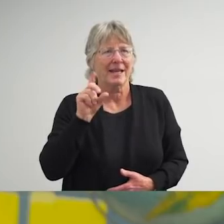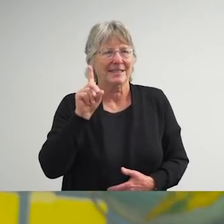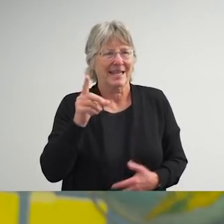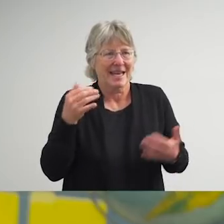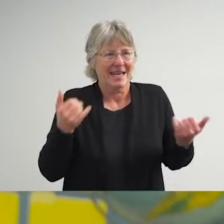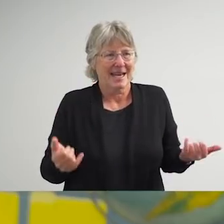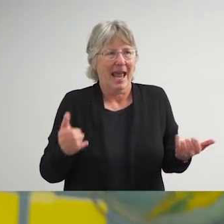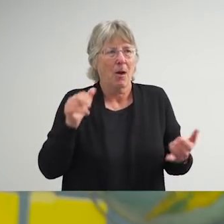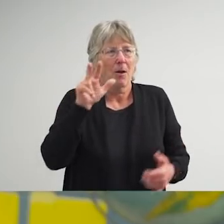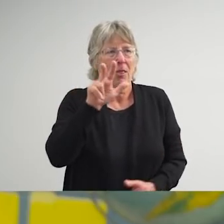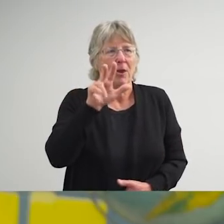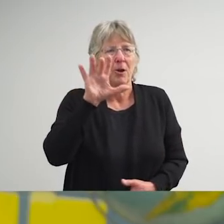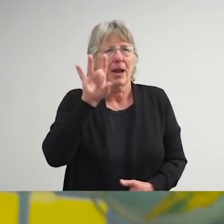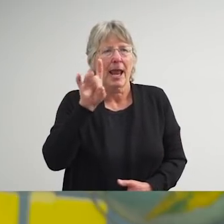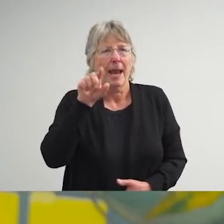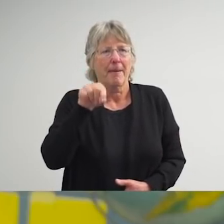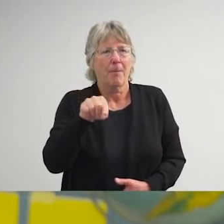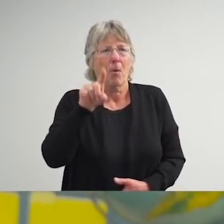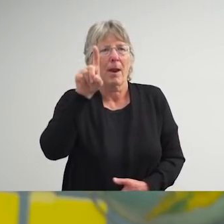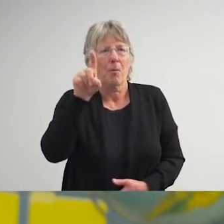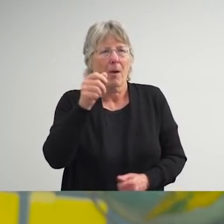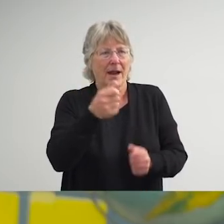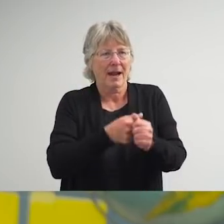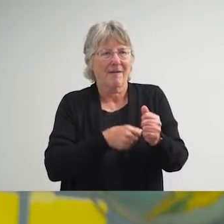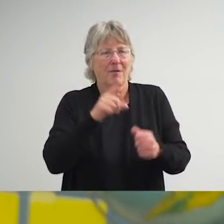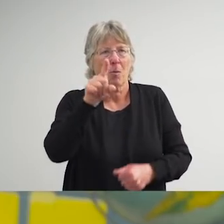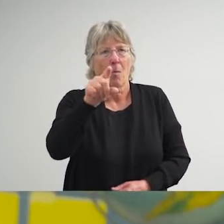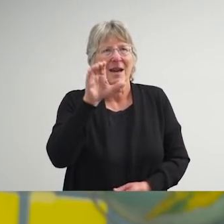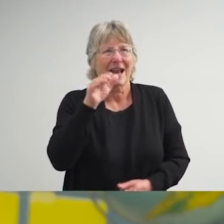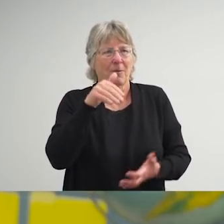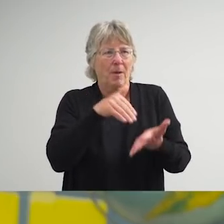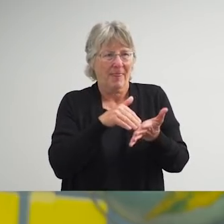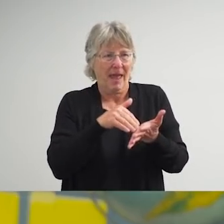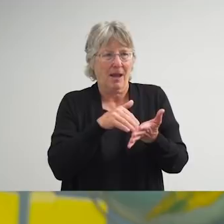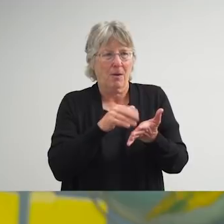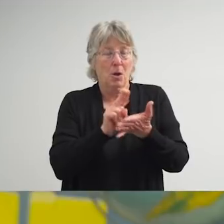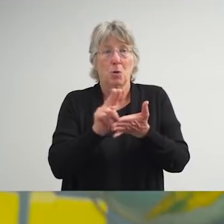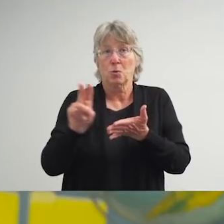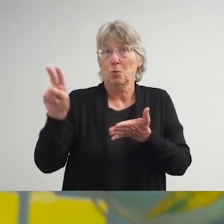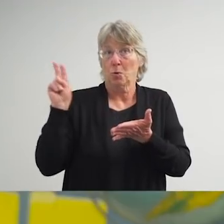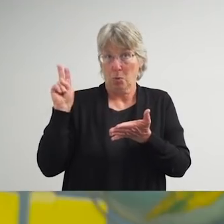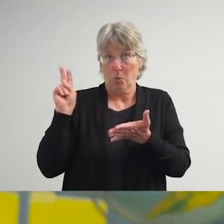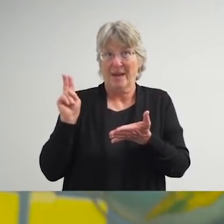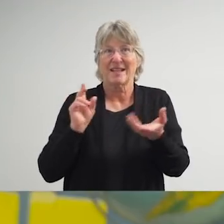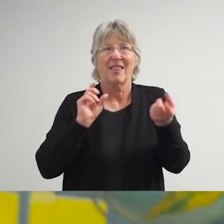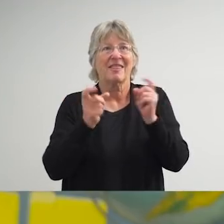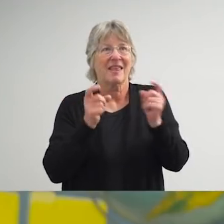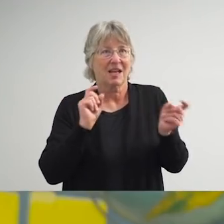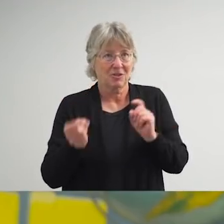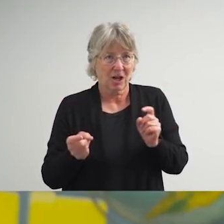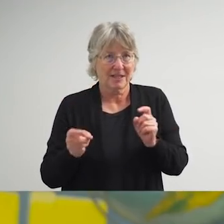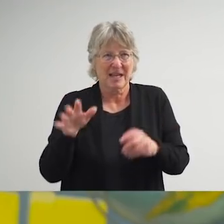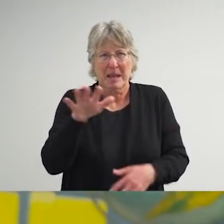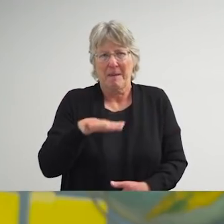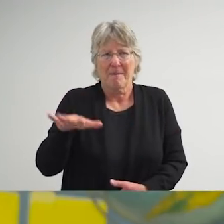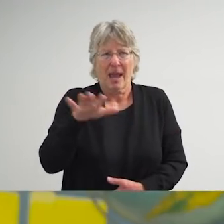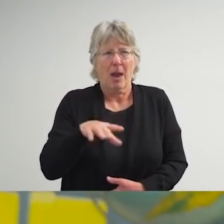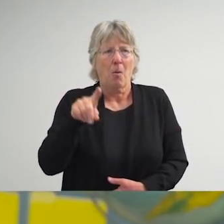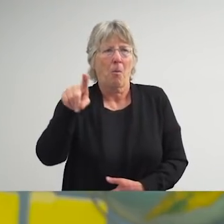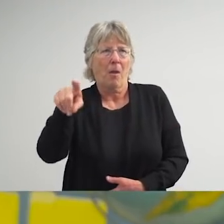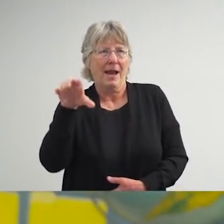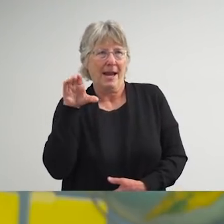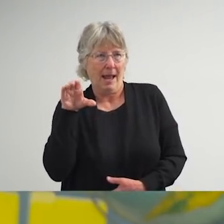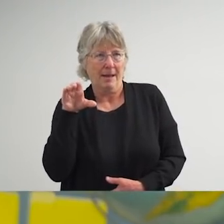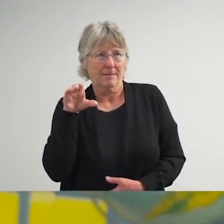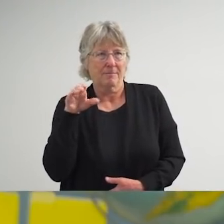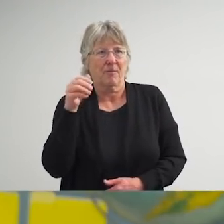case rate is 38.1 cases per 100,000. 2 weeks ago, the adjusted case rate was hovering around